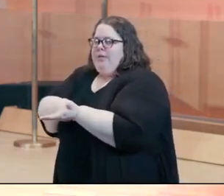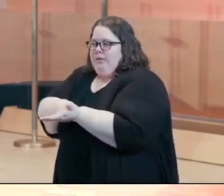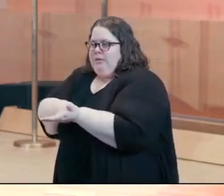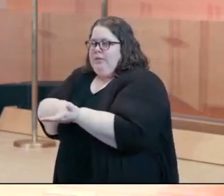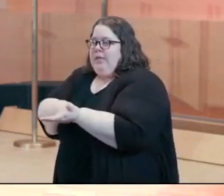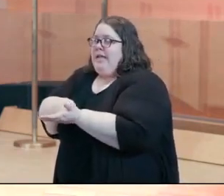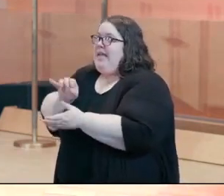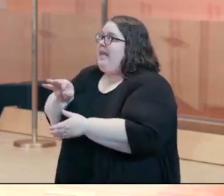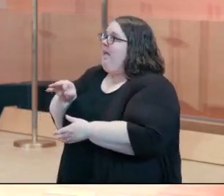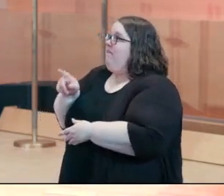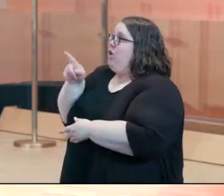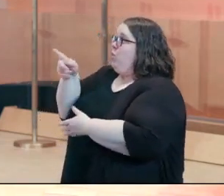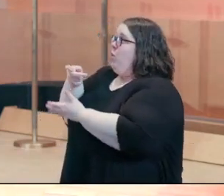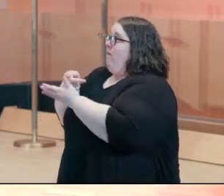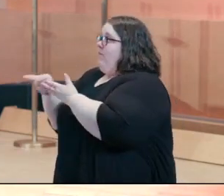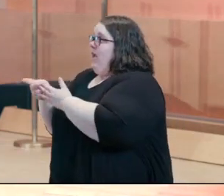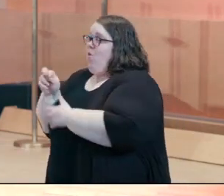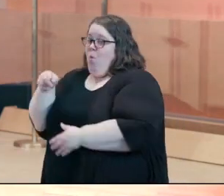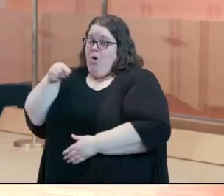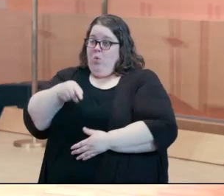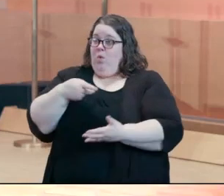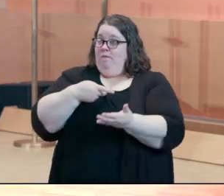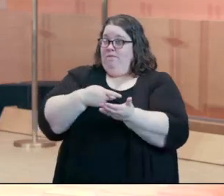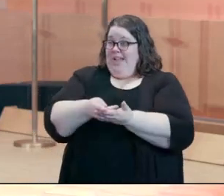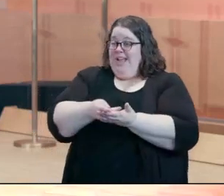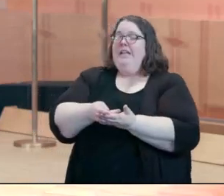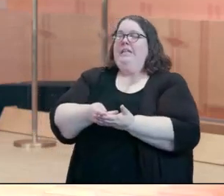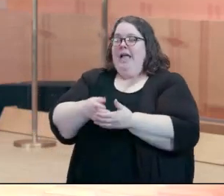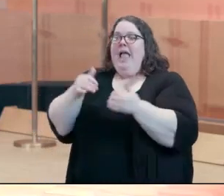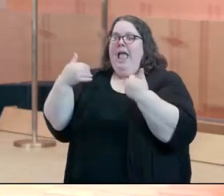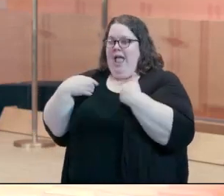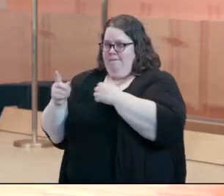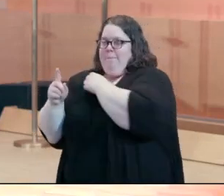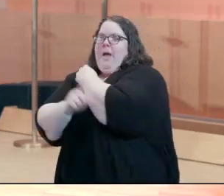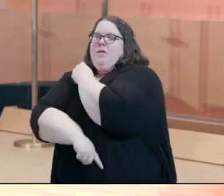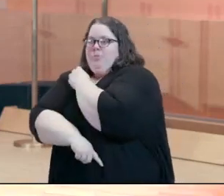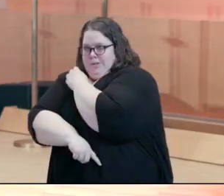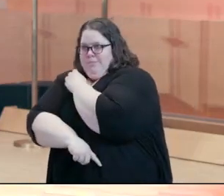their end of that contract, there's actually a penalty